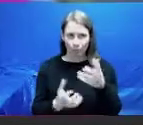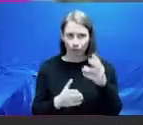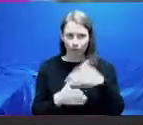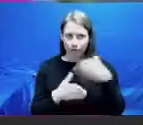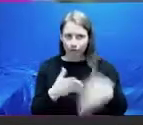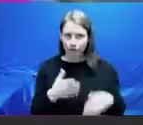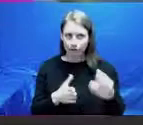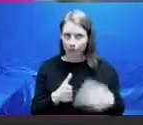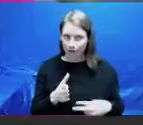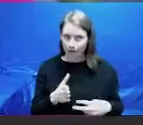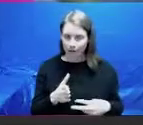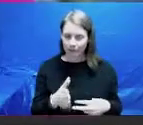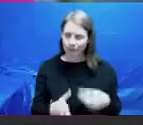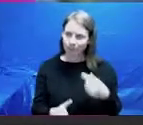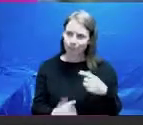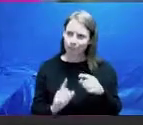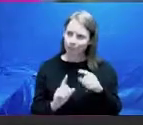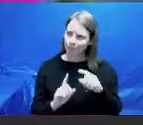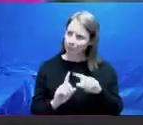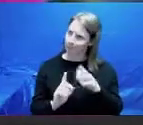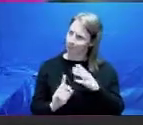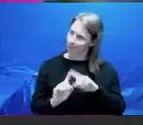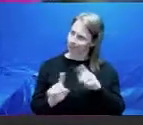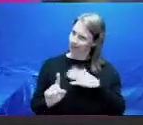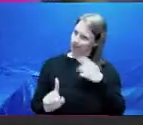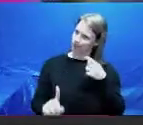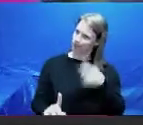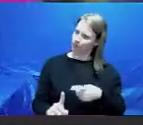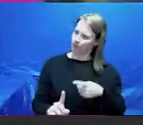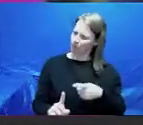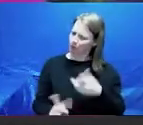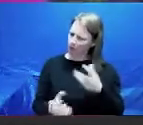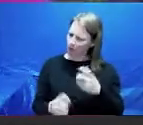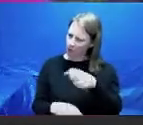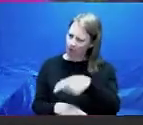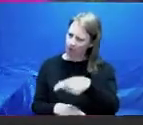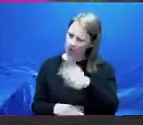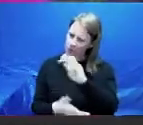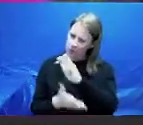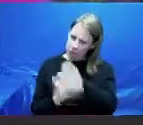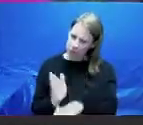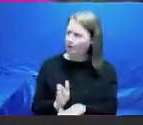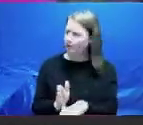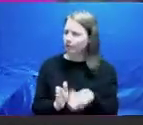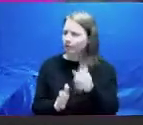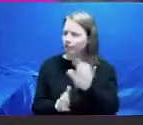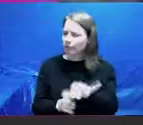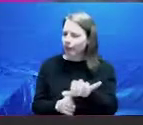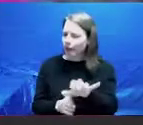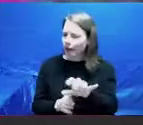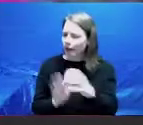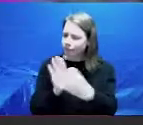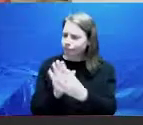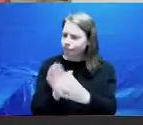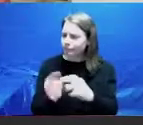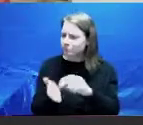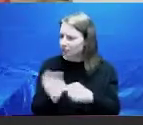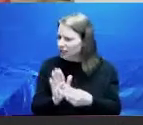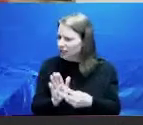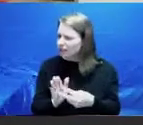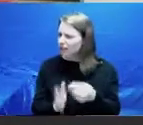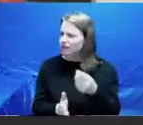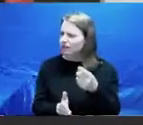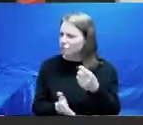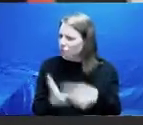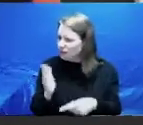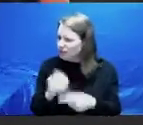wanted them to do was really get into that text. Break it down. What does it mean? What are they saying? How are you interpreting it? I